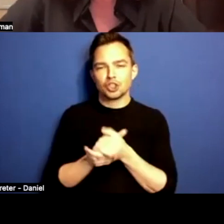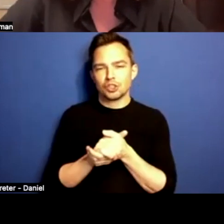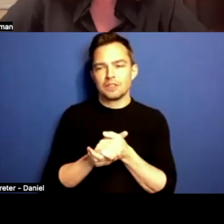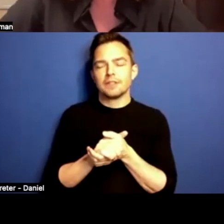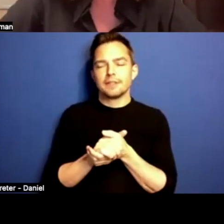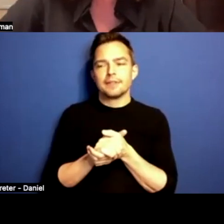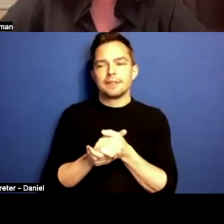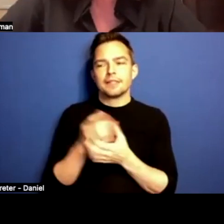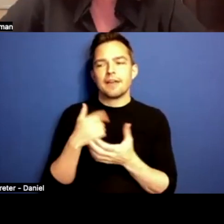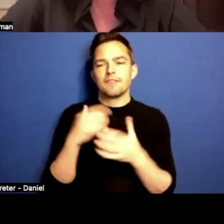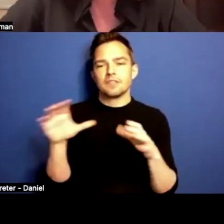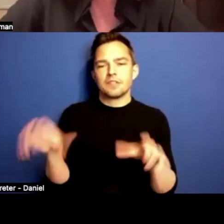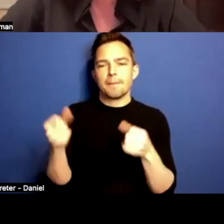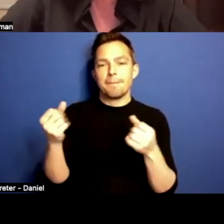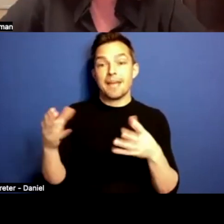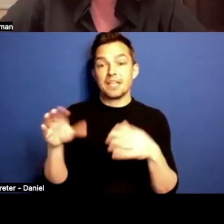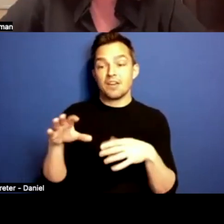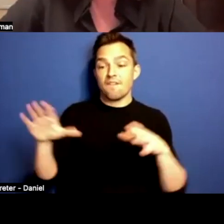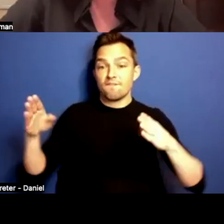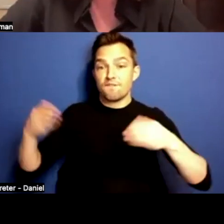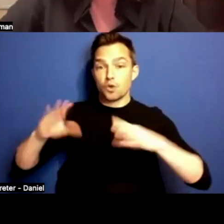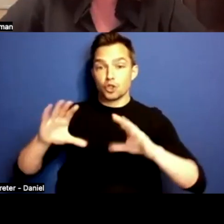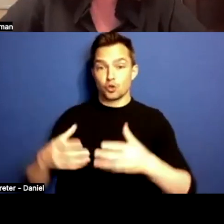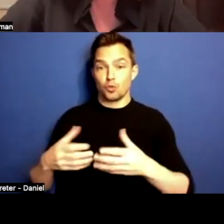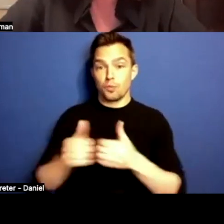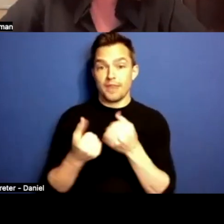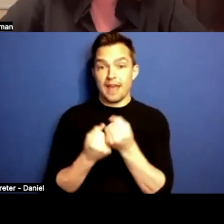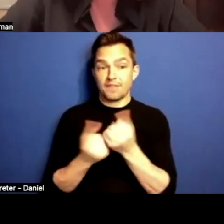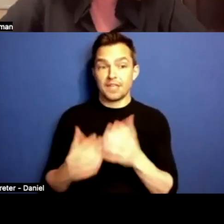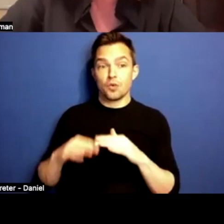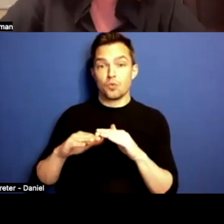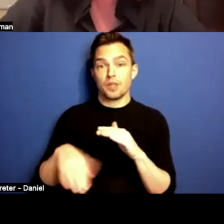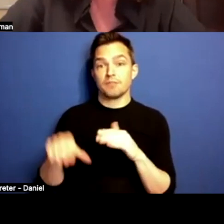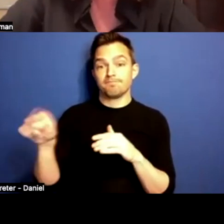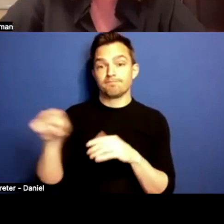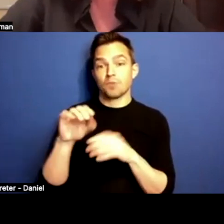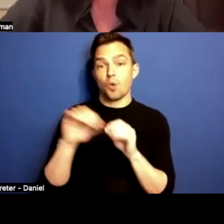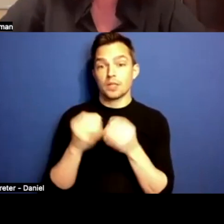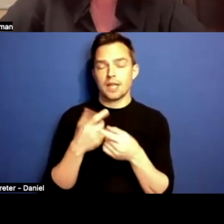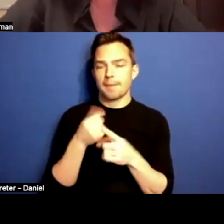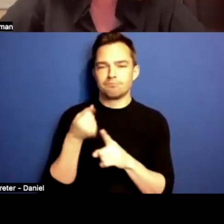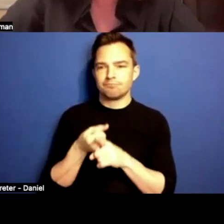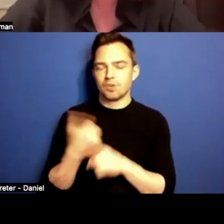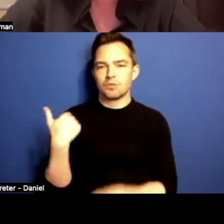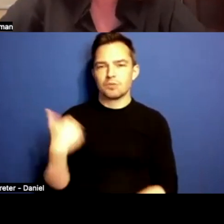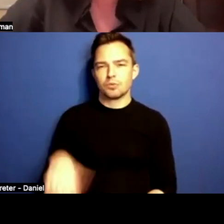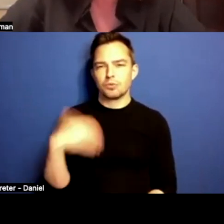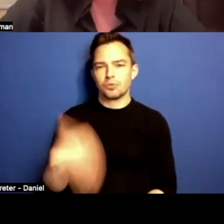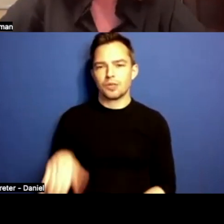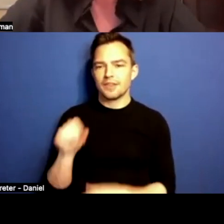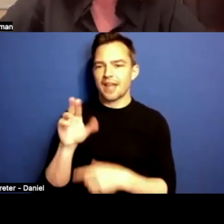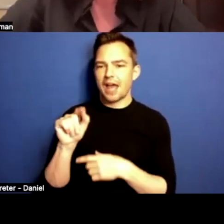done many, many focus groups with advocates in your organization, and am struck by what I think is the outcome